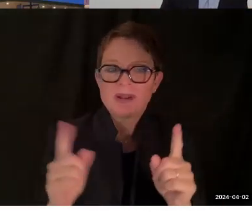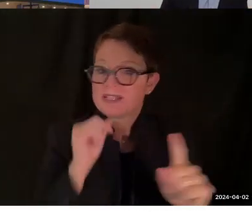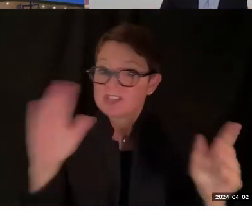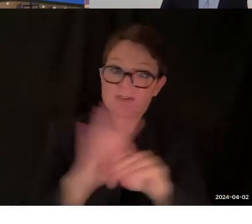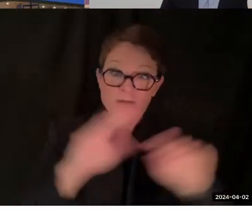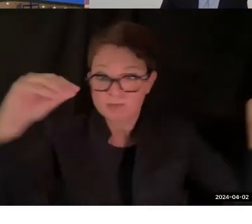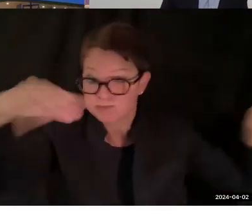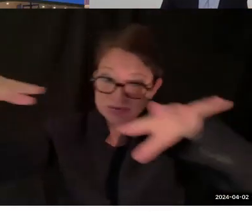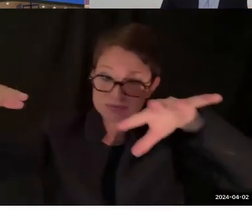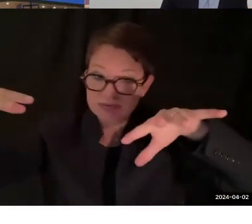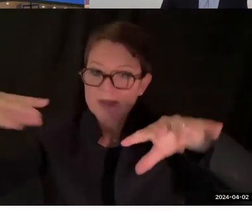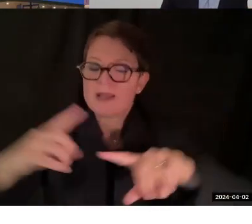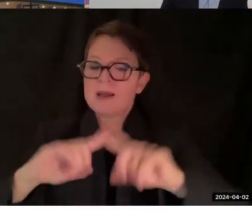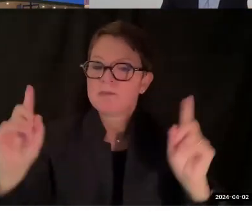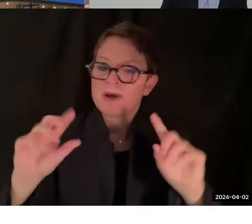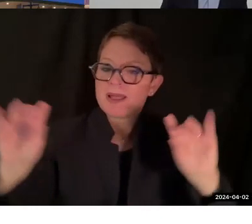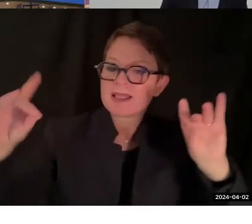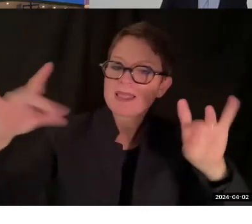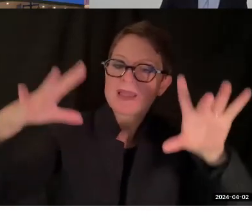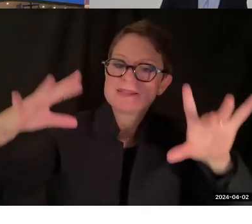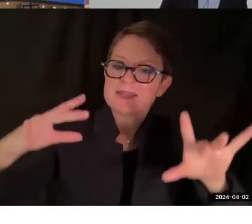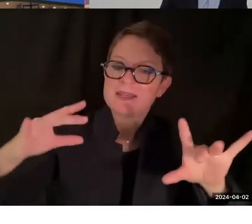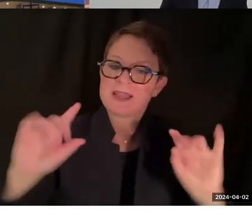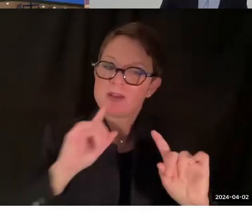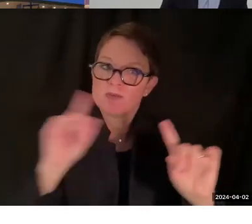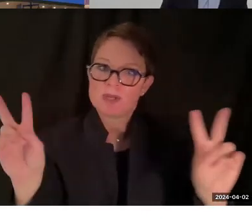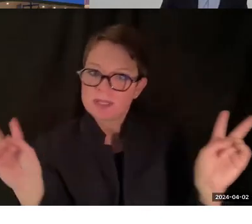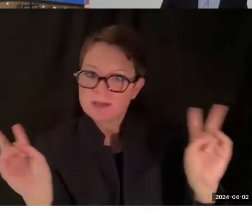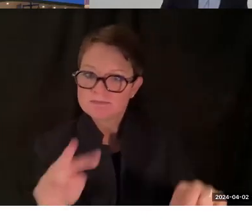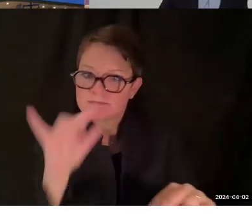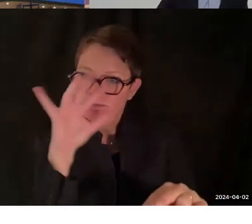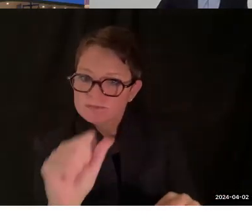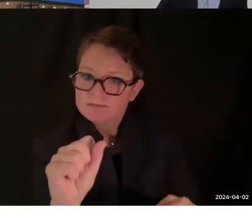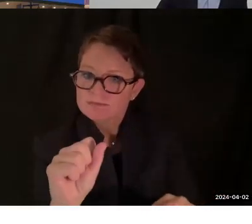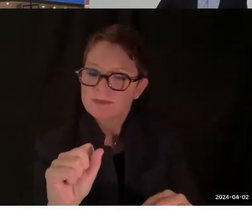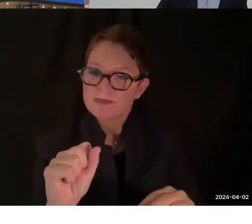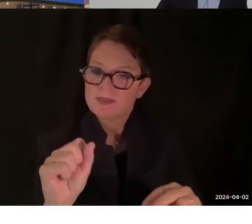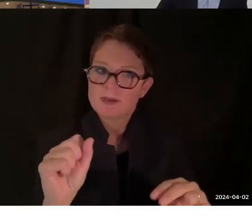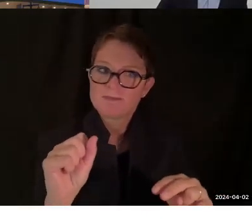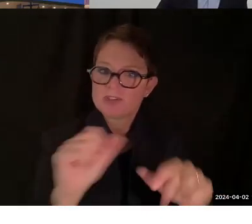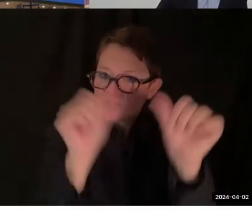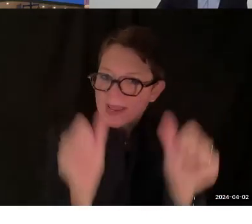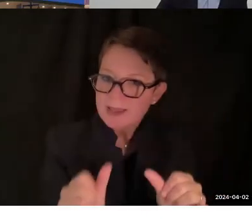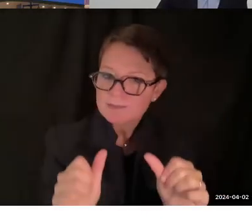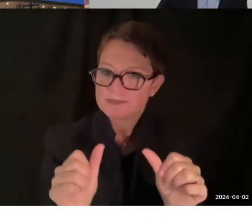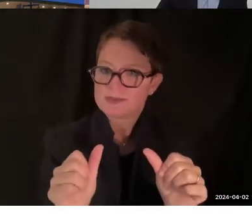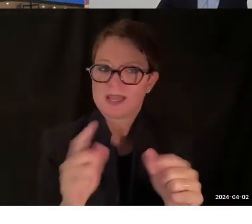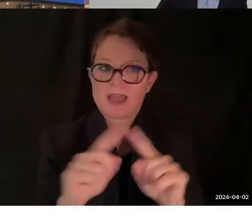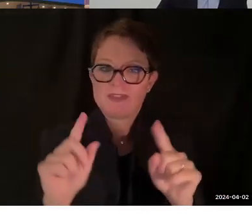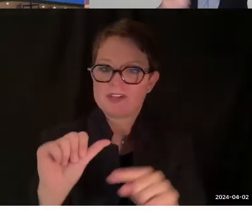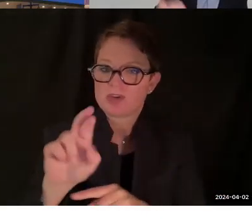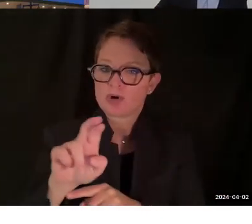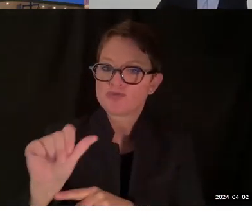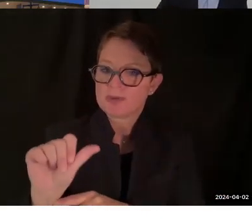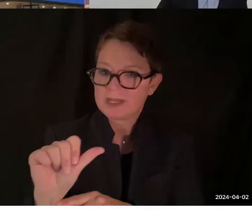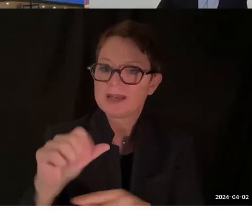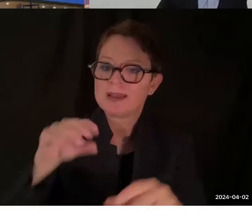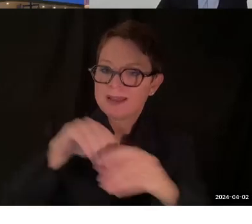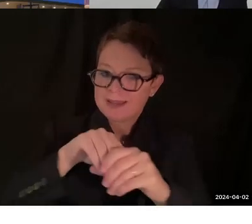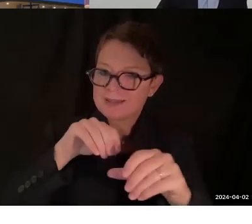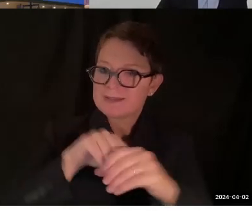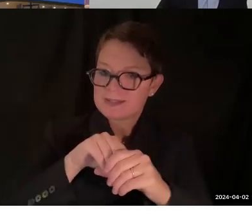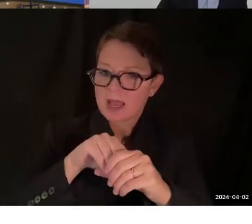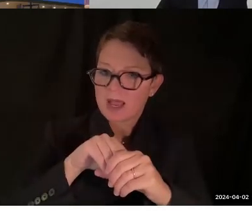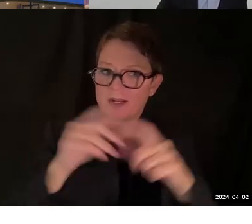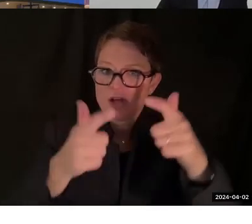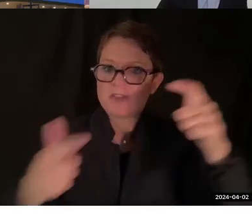light it, but lights it in a way that pulls out some of the geometry and the fact that there is this arena bowl, within